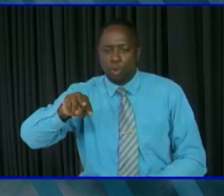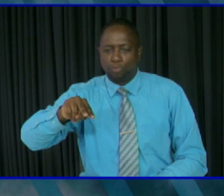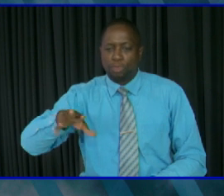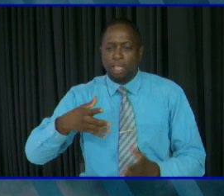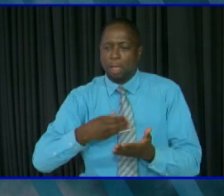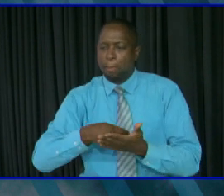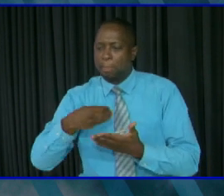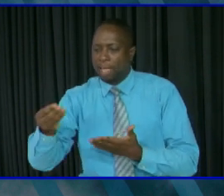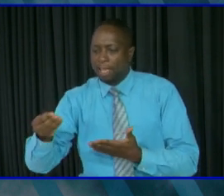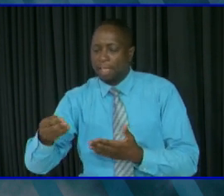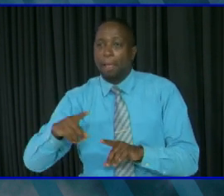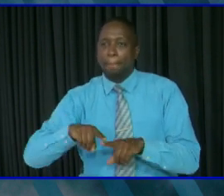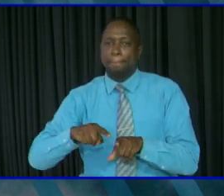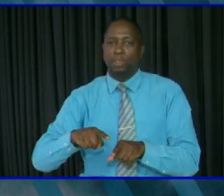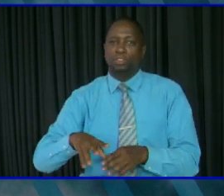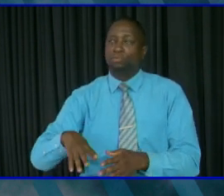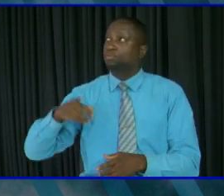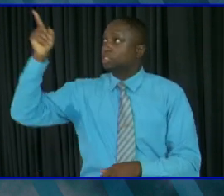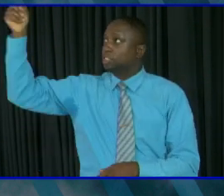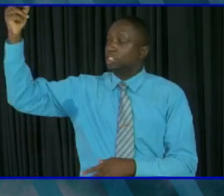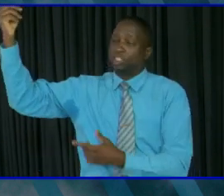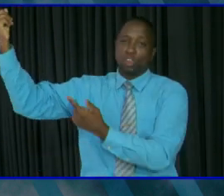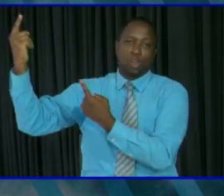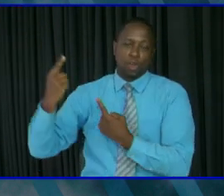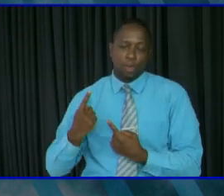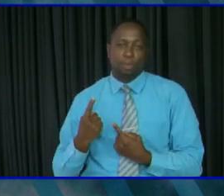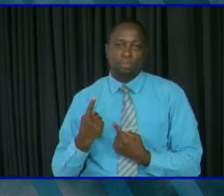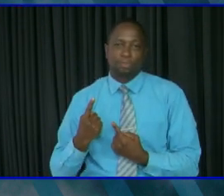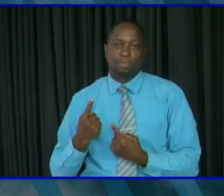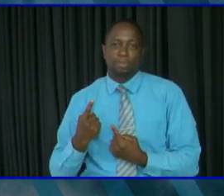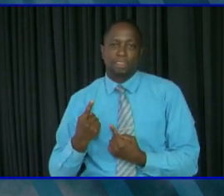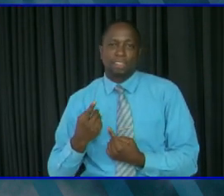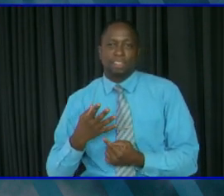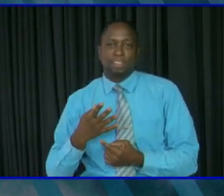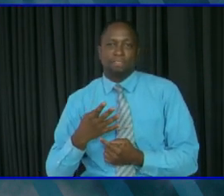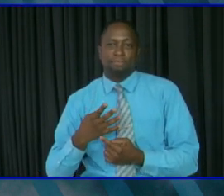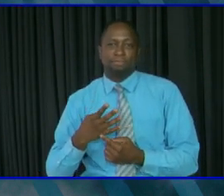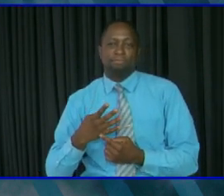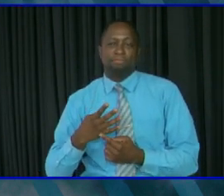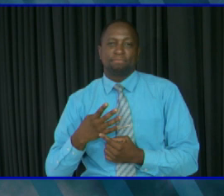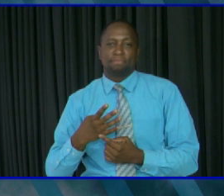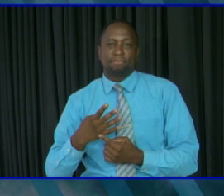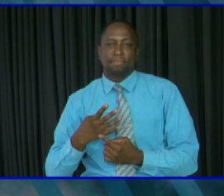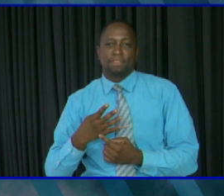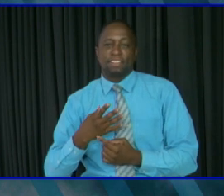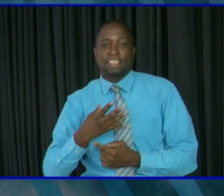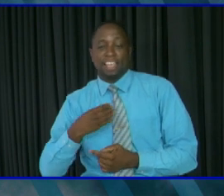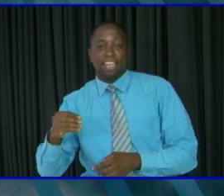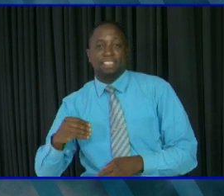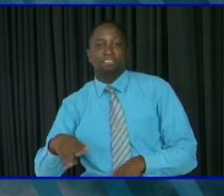with him to the marriage. And the door was shut.